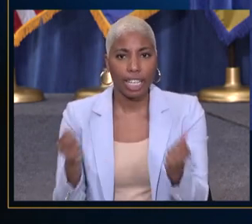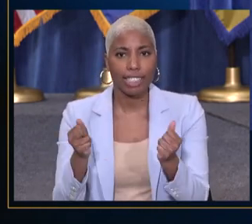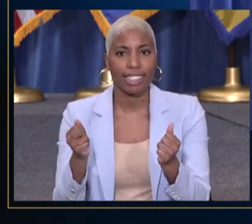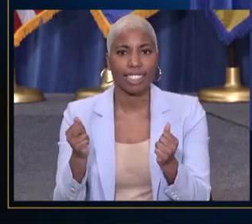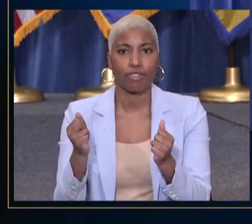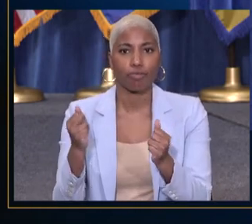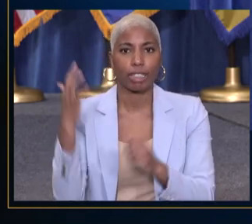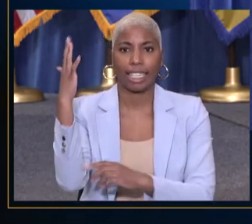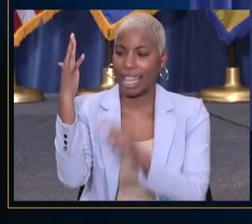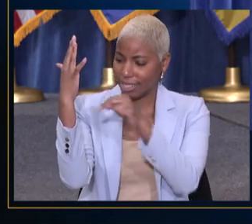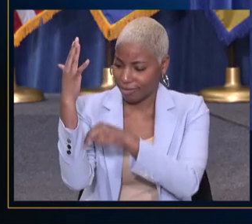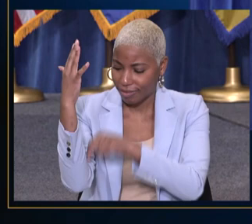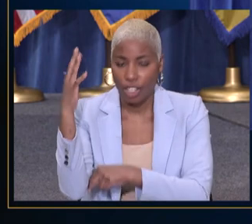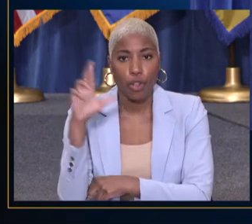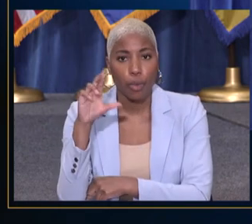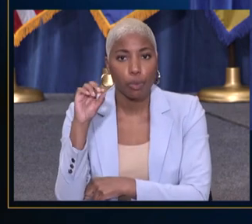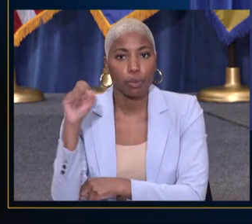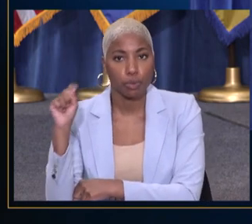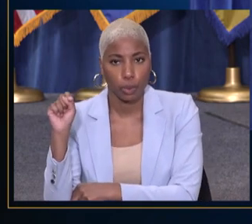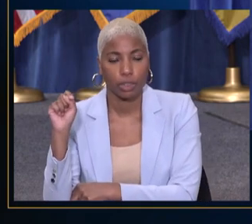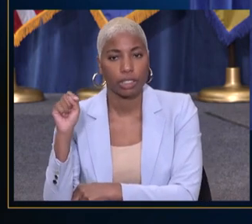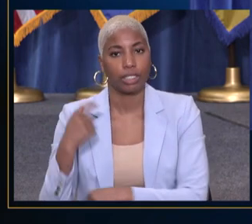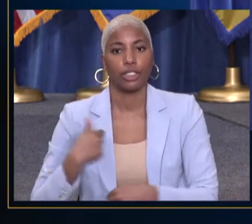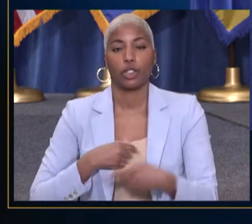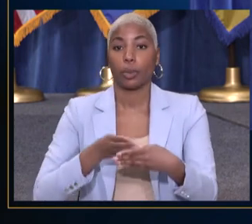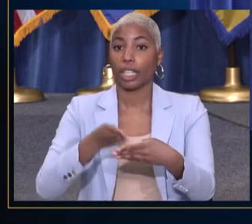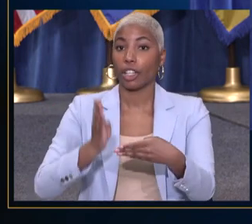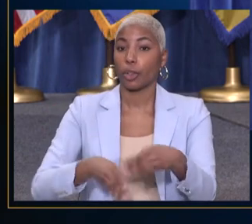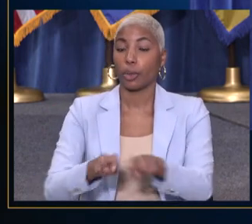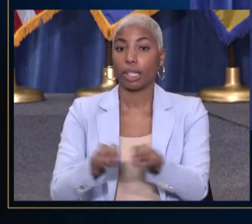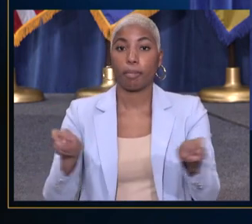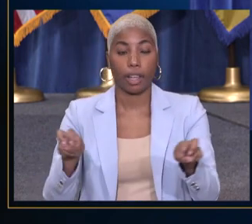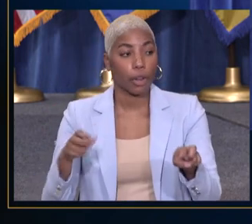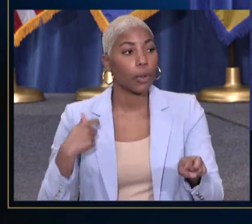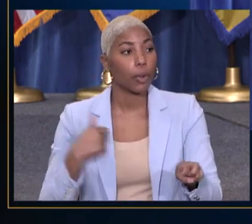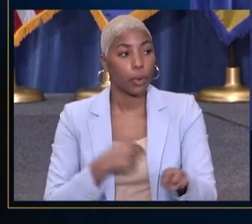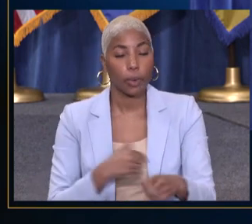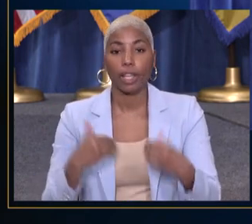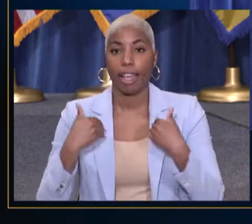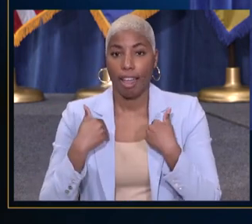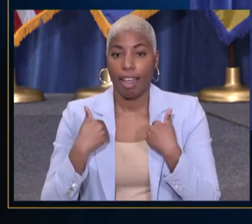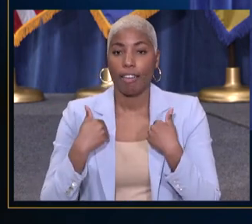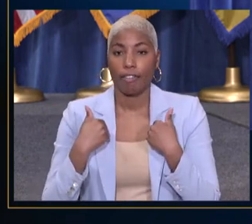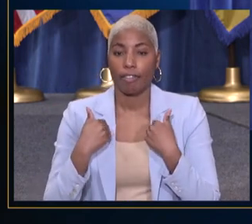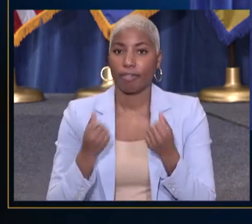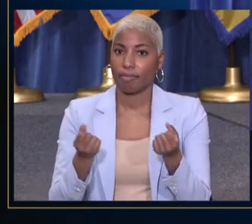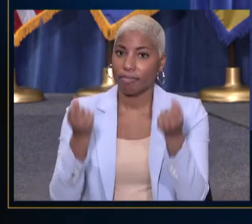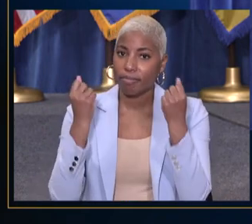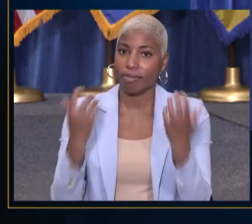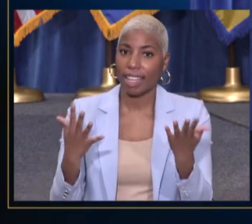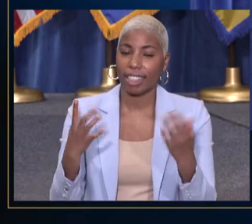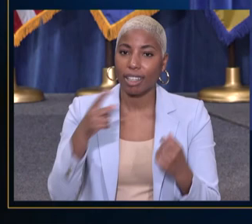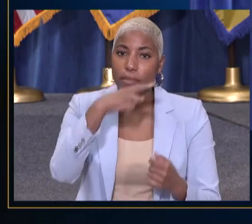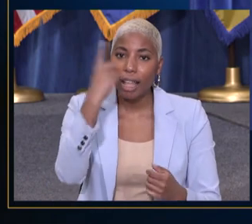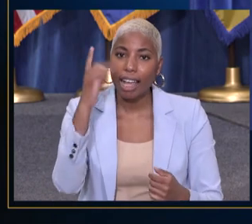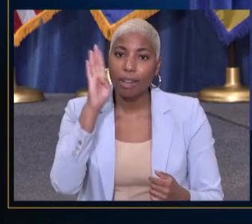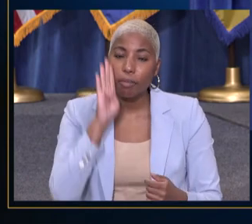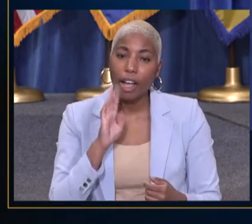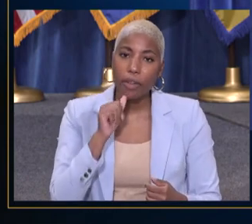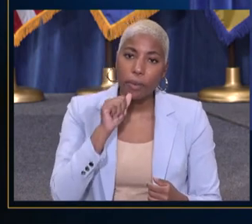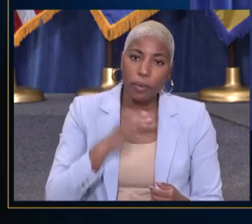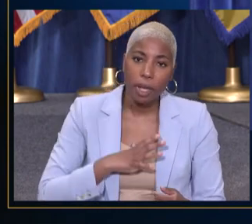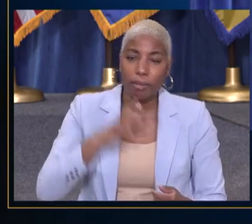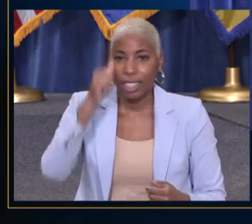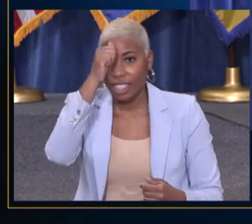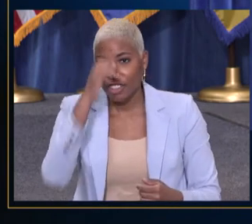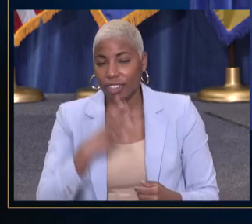root. So as we conclude this panel, you know, we have a sea of Black and brown women and men who take